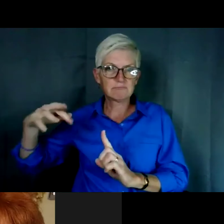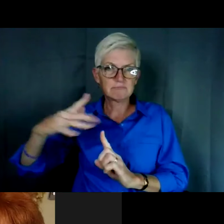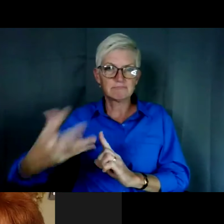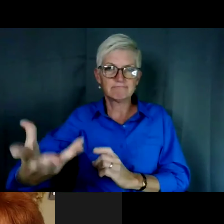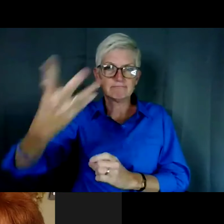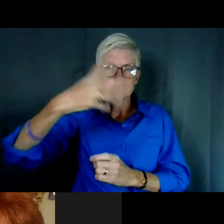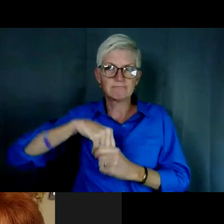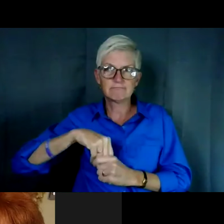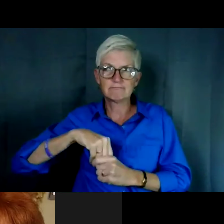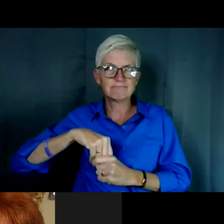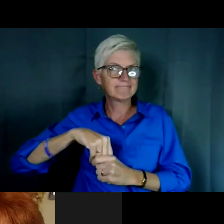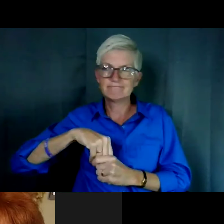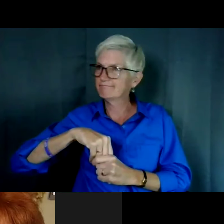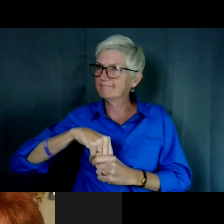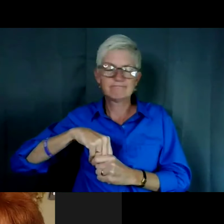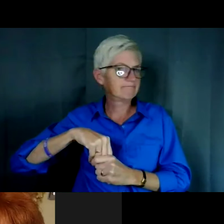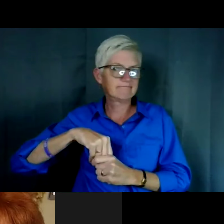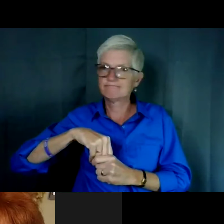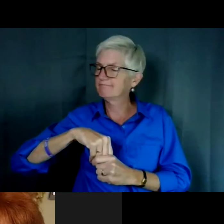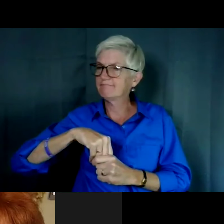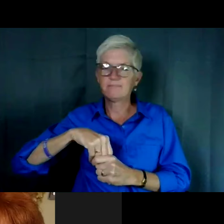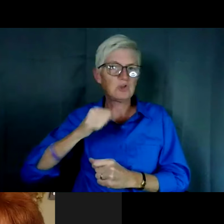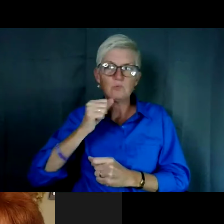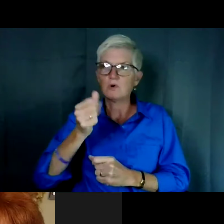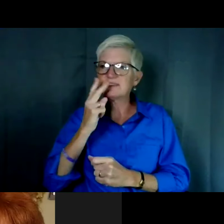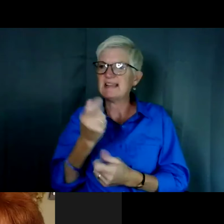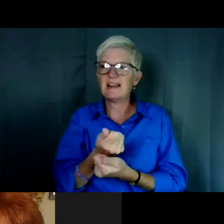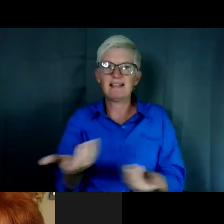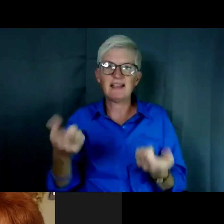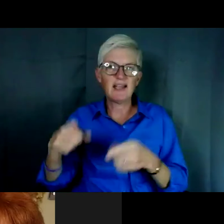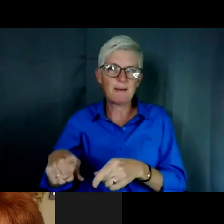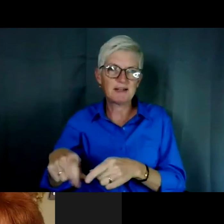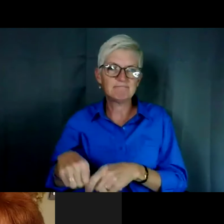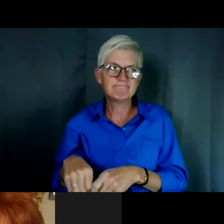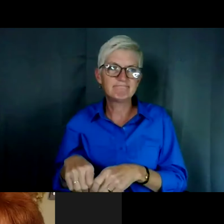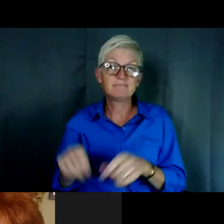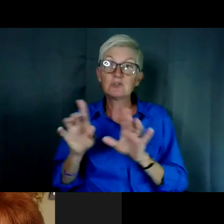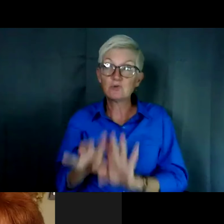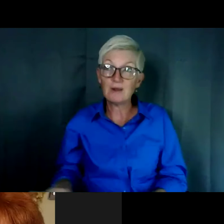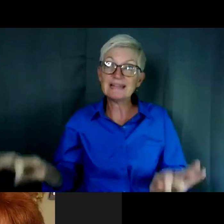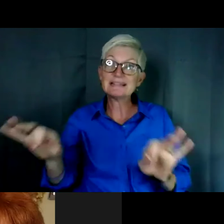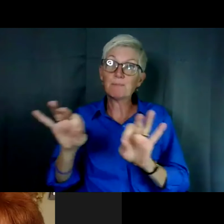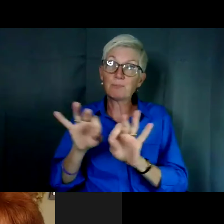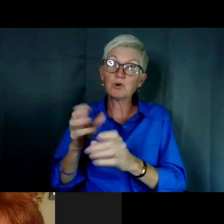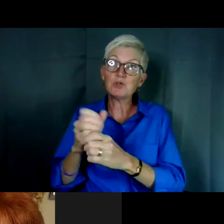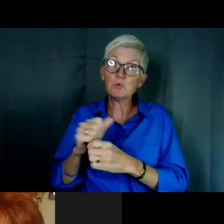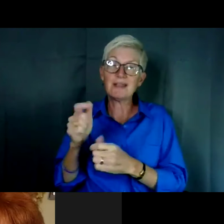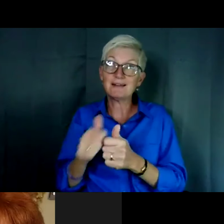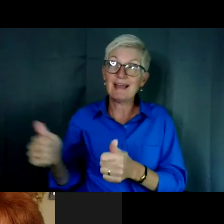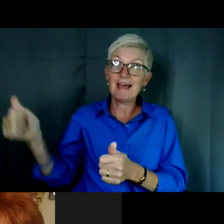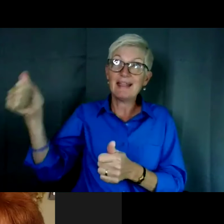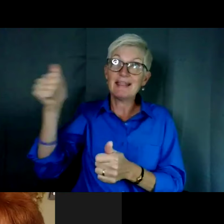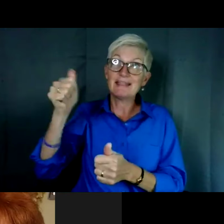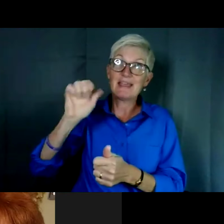plans, you're not going to see any movement on it. So it's really important that you get buy-in from the top down.